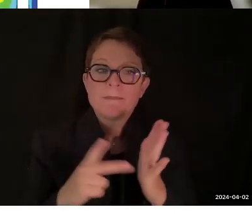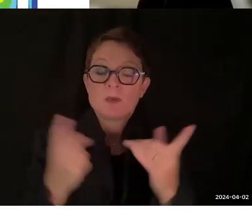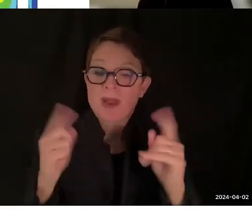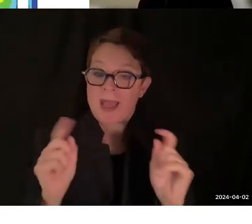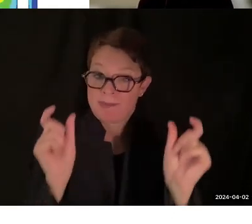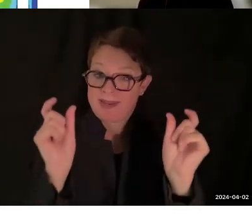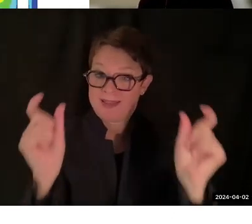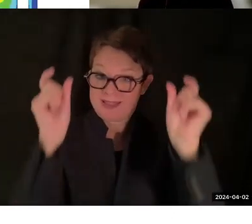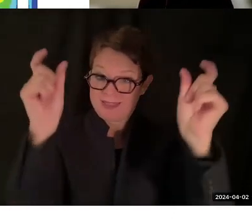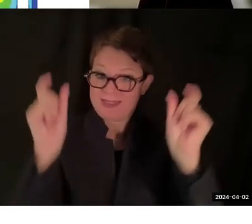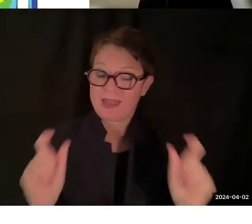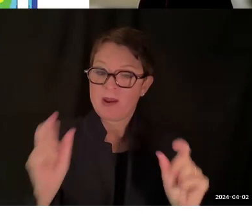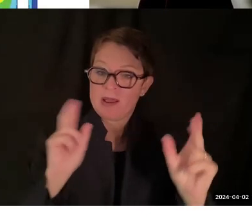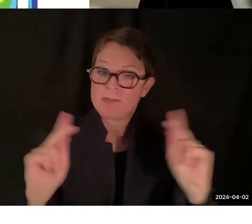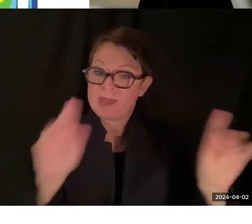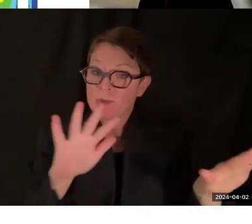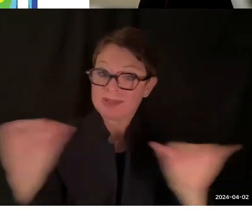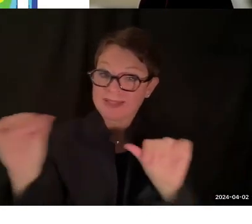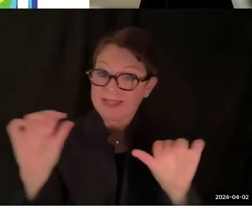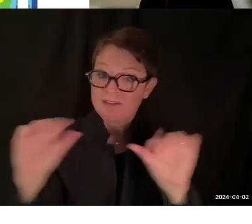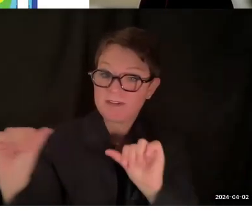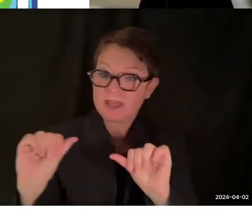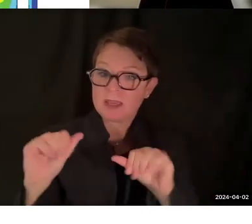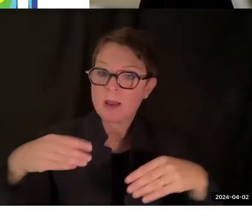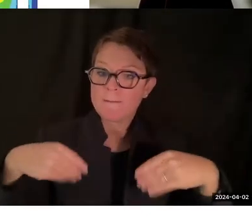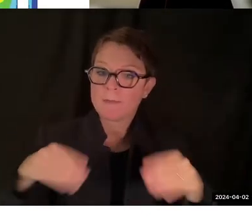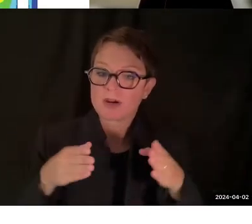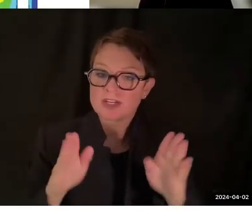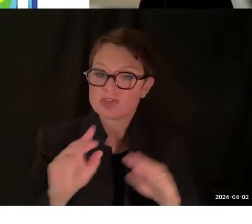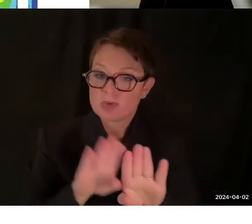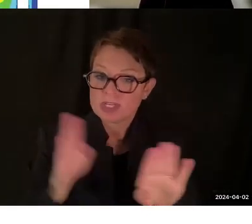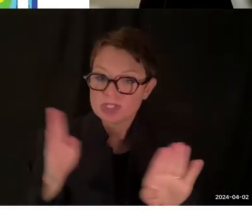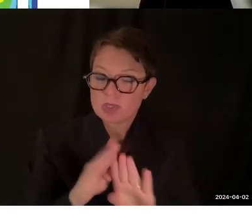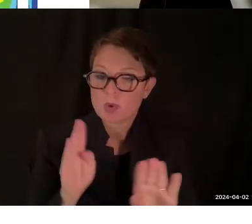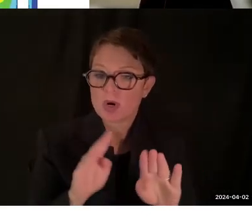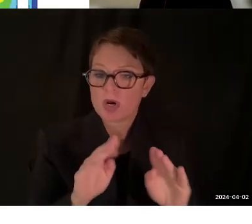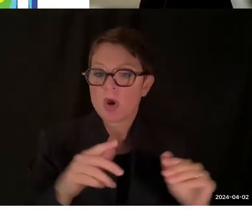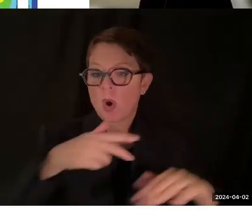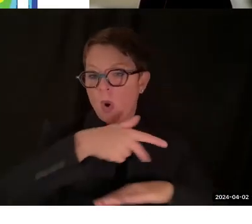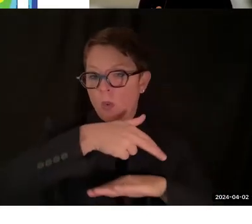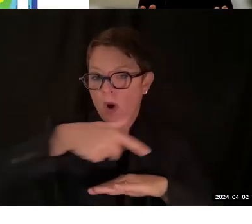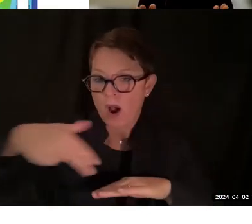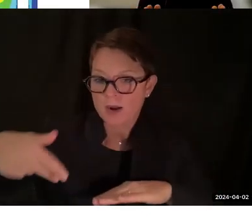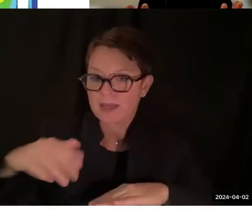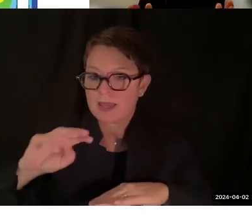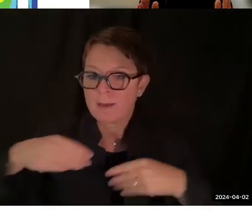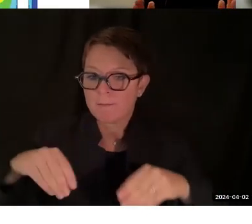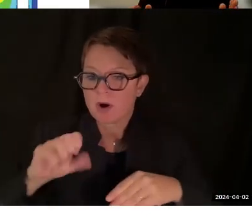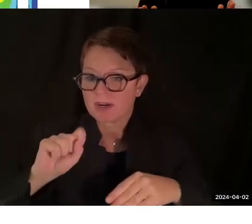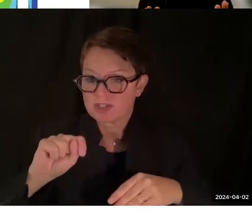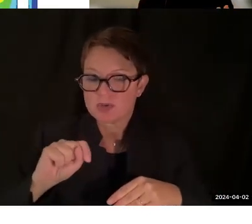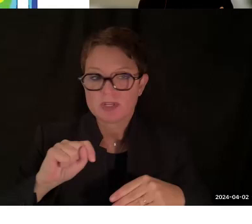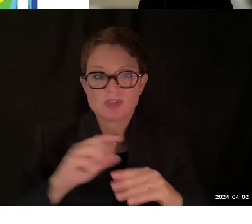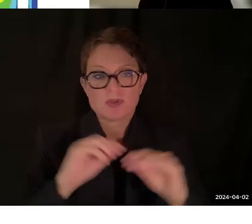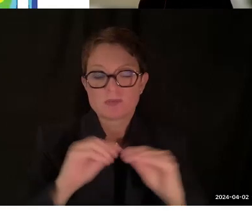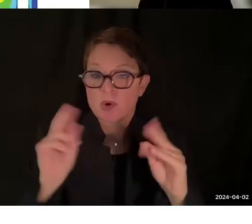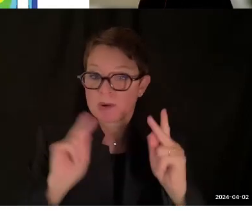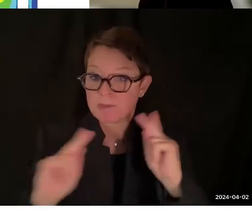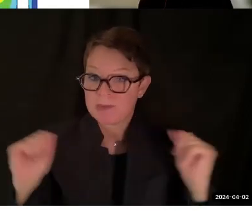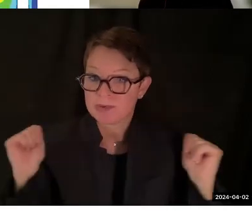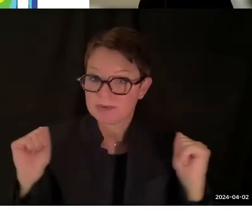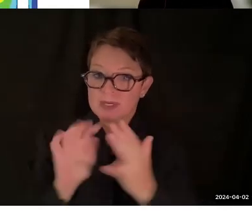a surge of people who are leaving the Market Street door, moving along Market Street. And so there's a higher accumulation of